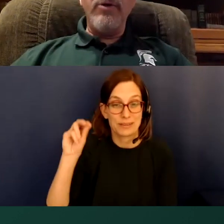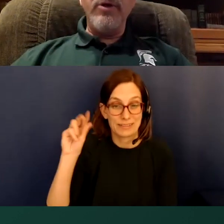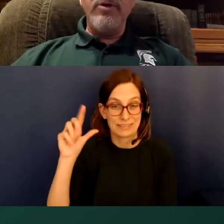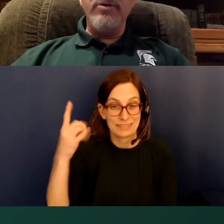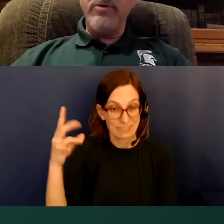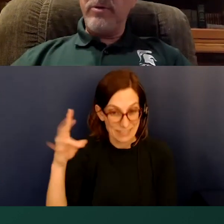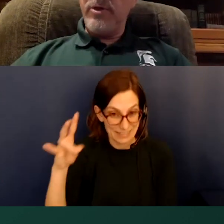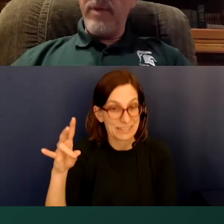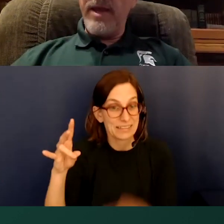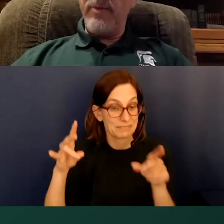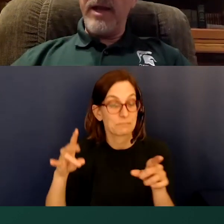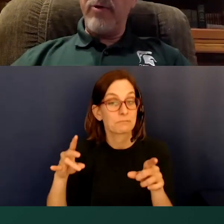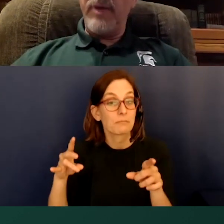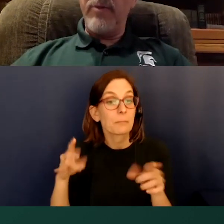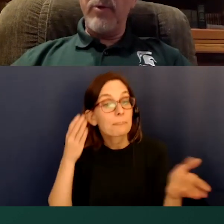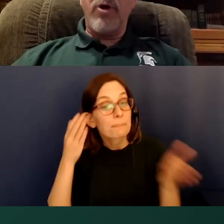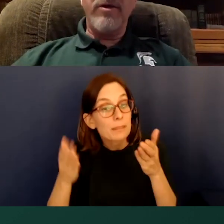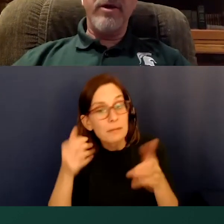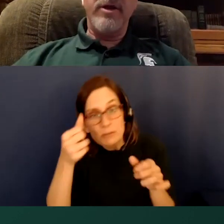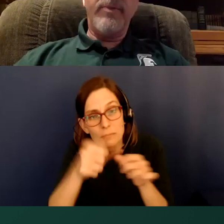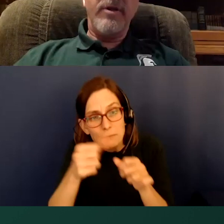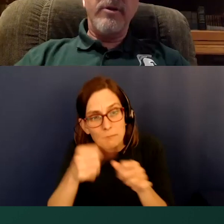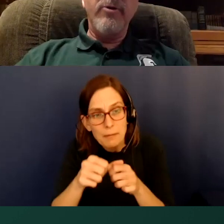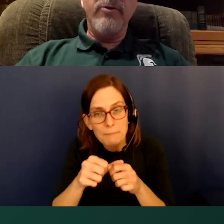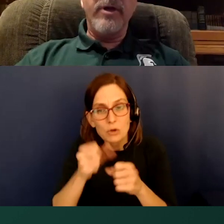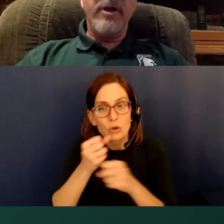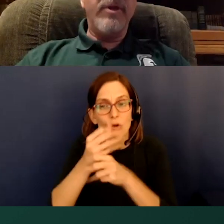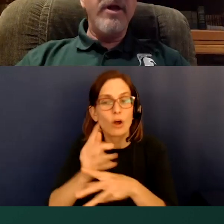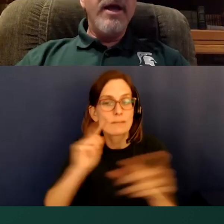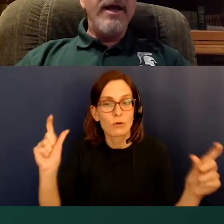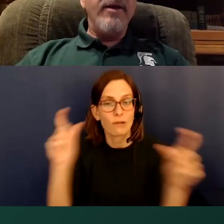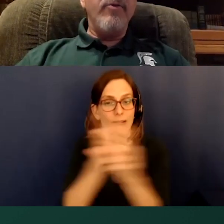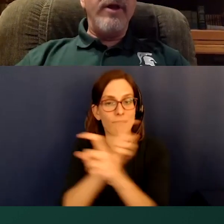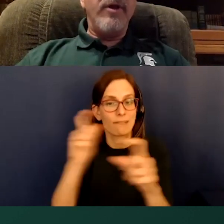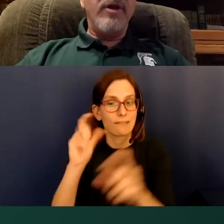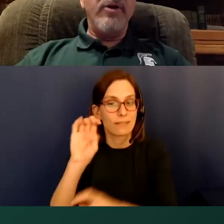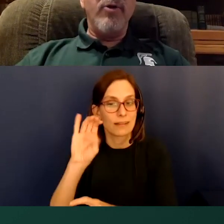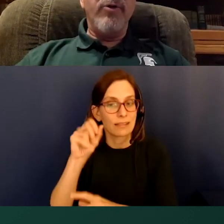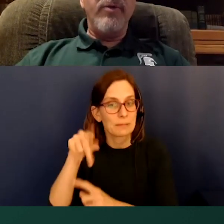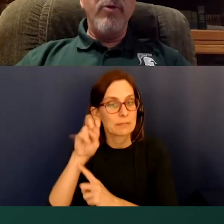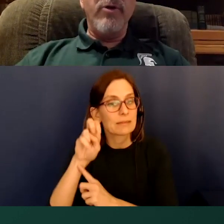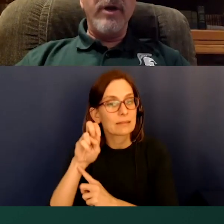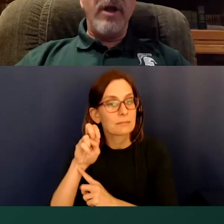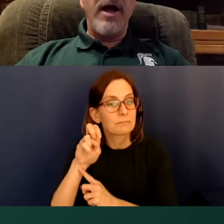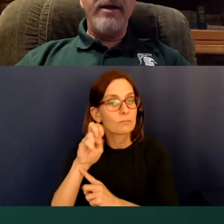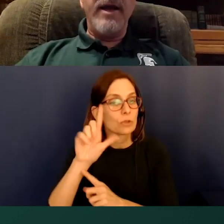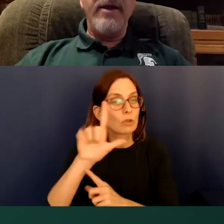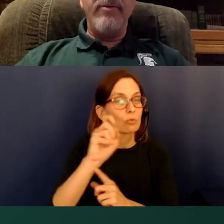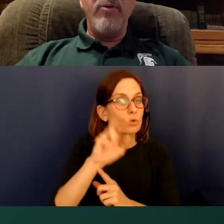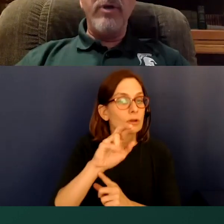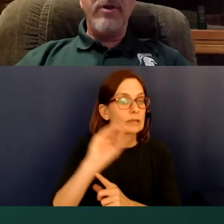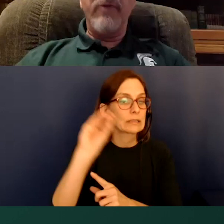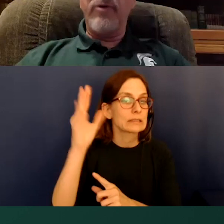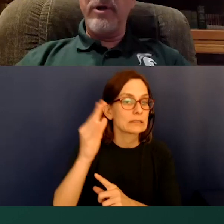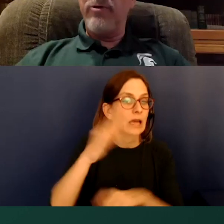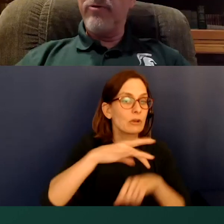Now, you may or may not remember what causes eclipses. A lunar eclipse is when the sun, earth, and moon are in a line, and the